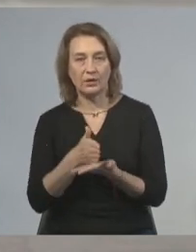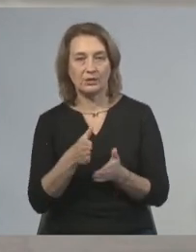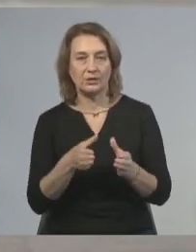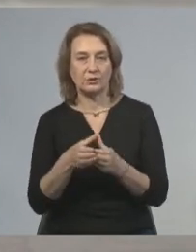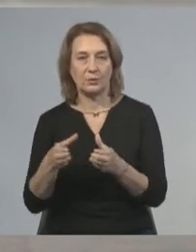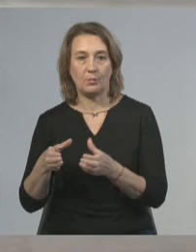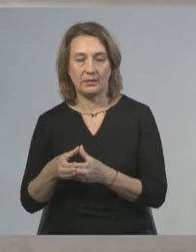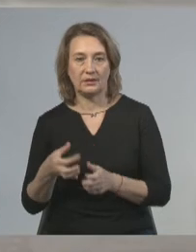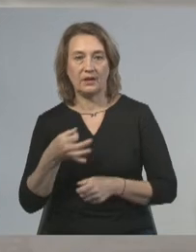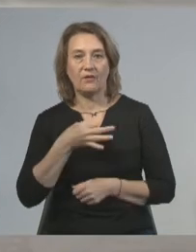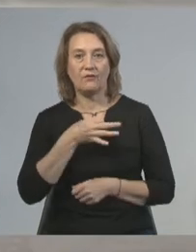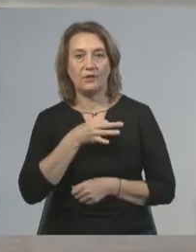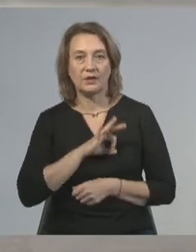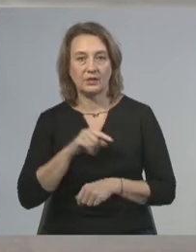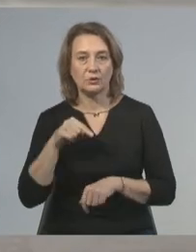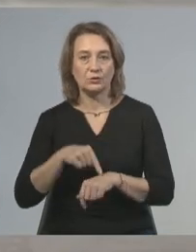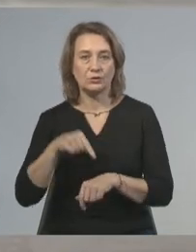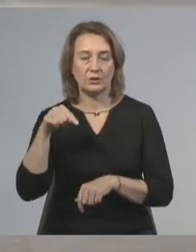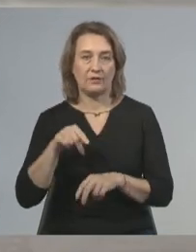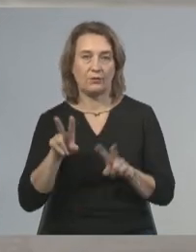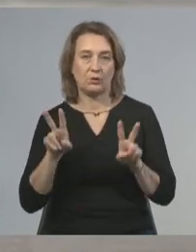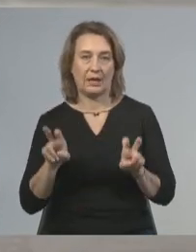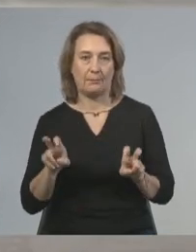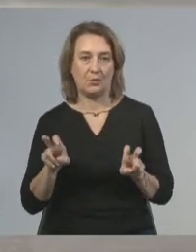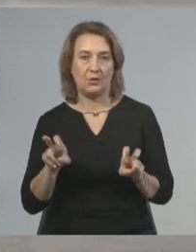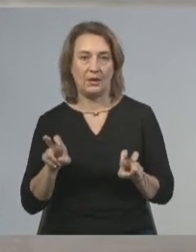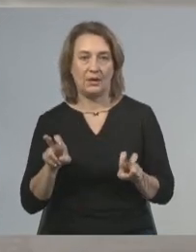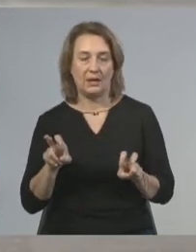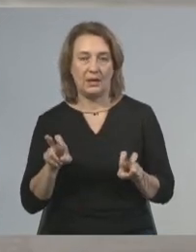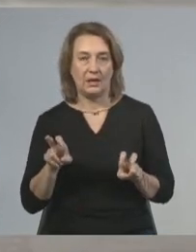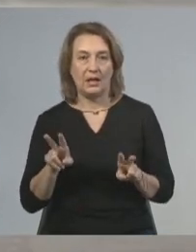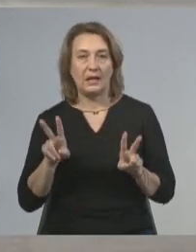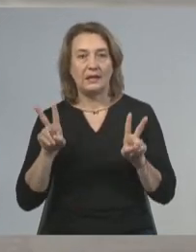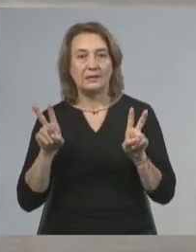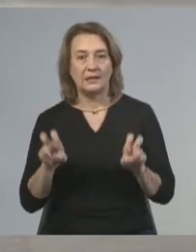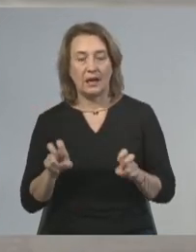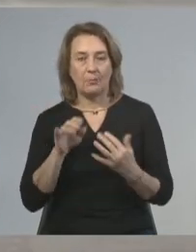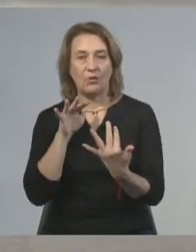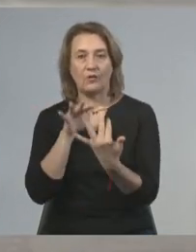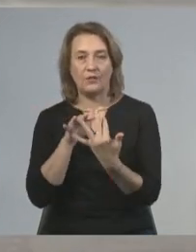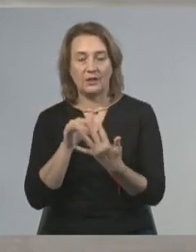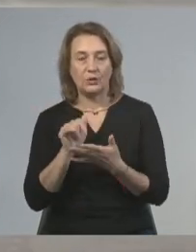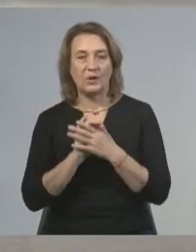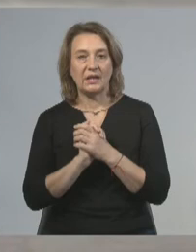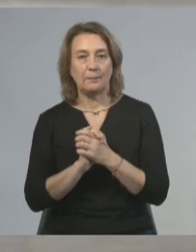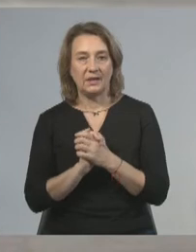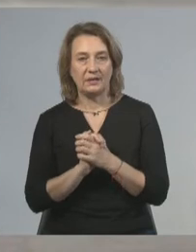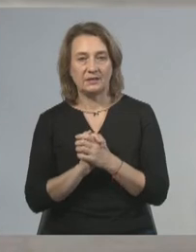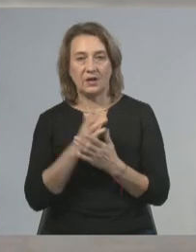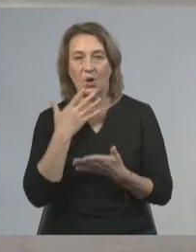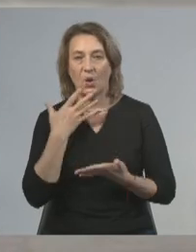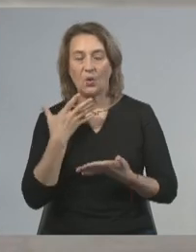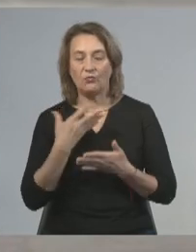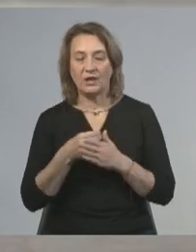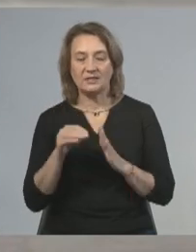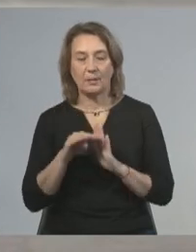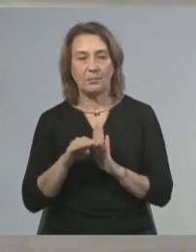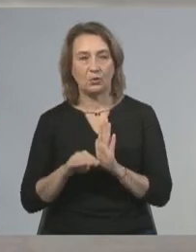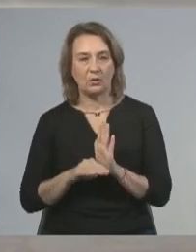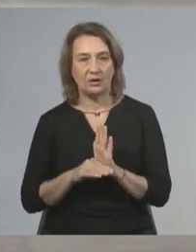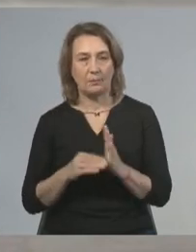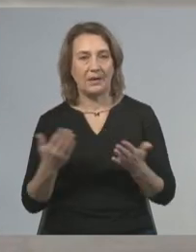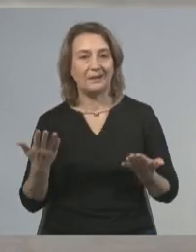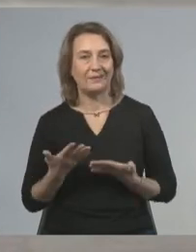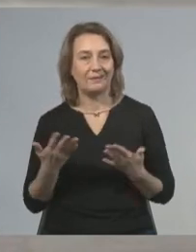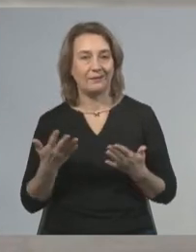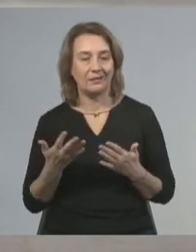that are located along the contact line and a lot of political parties use and abuse of this highly vulnerable topic